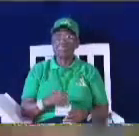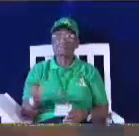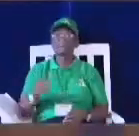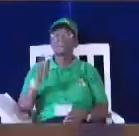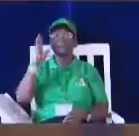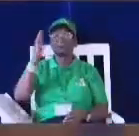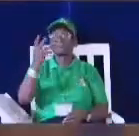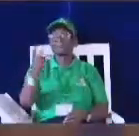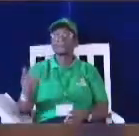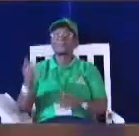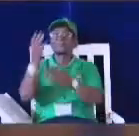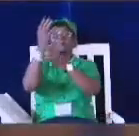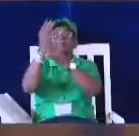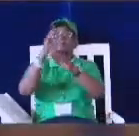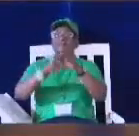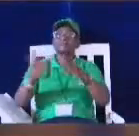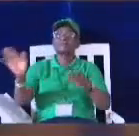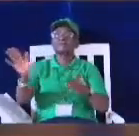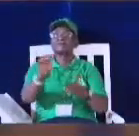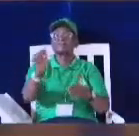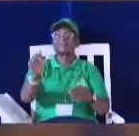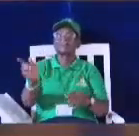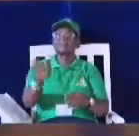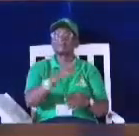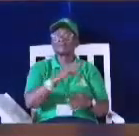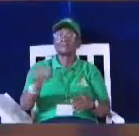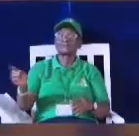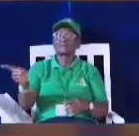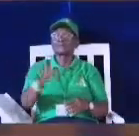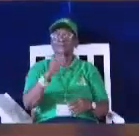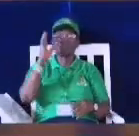And you're going to command healing to your body.